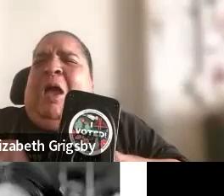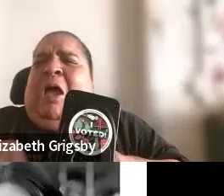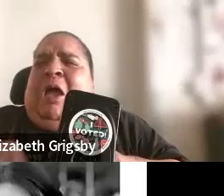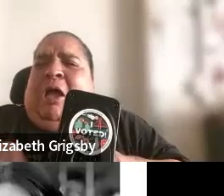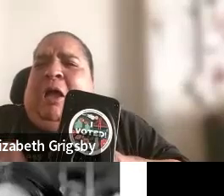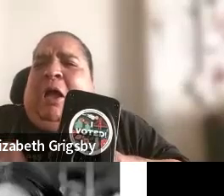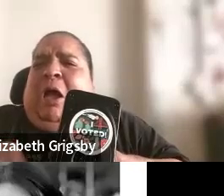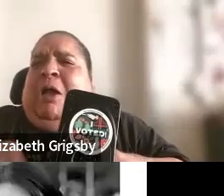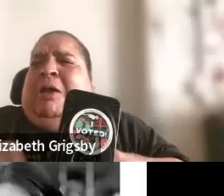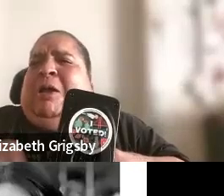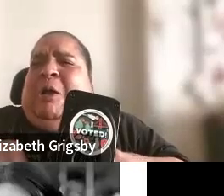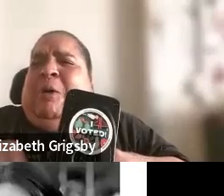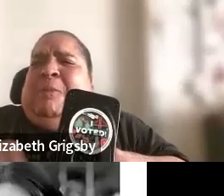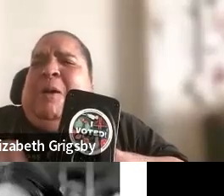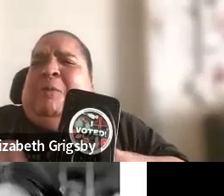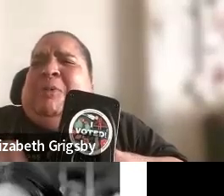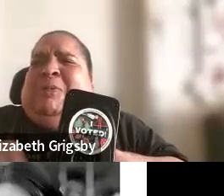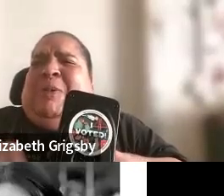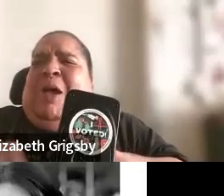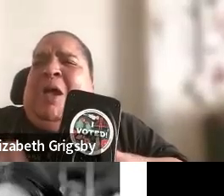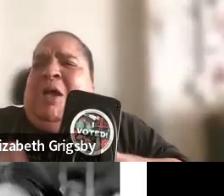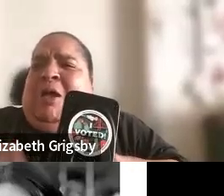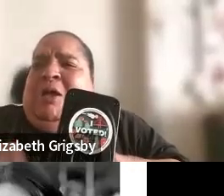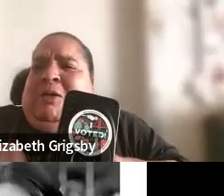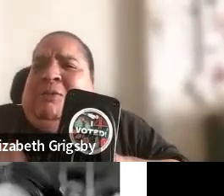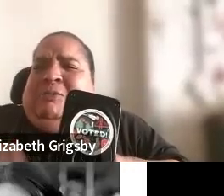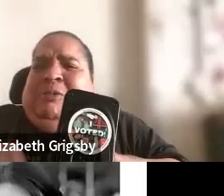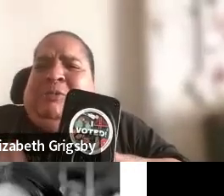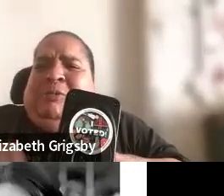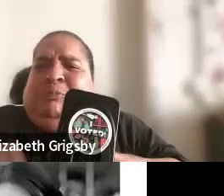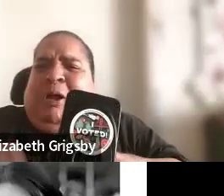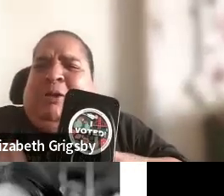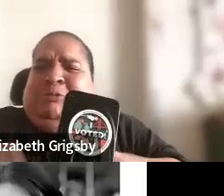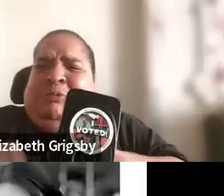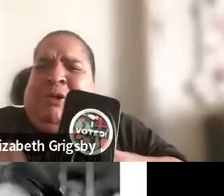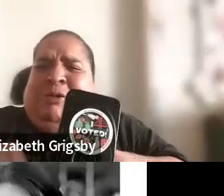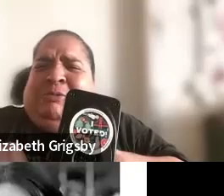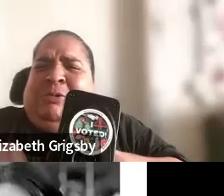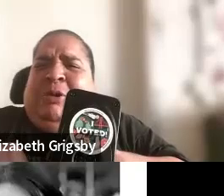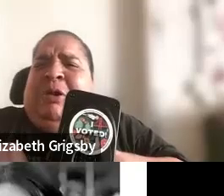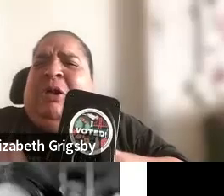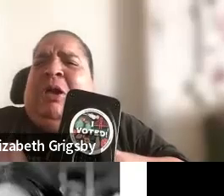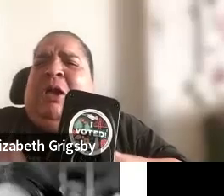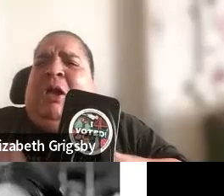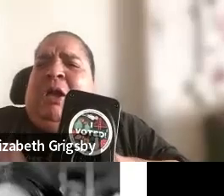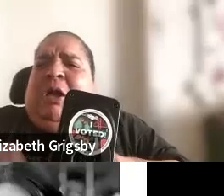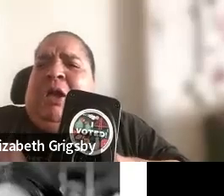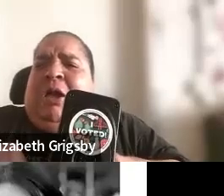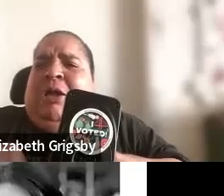Grisby. I help out with this project.